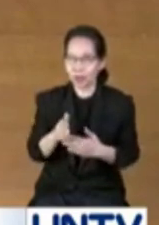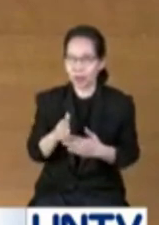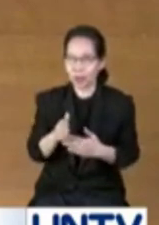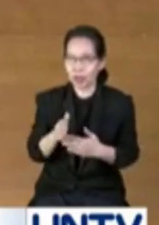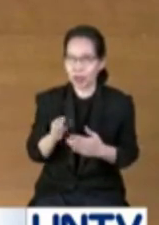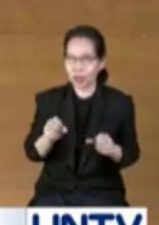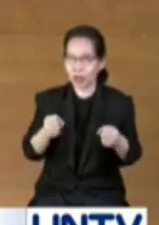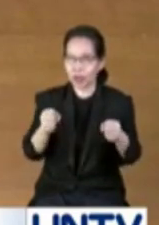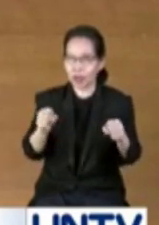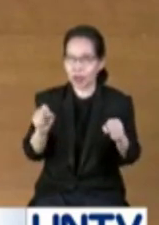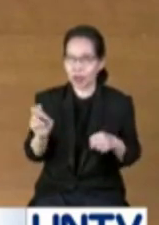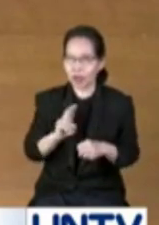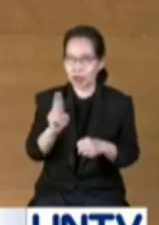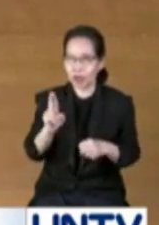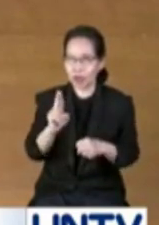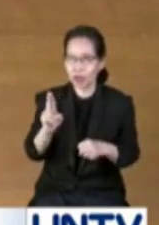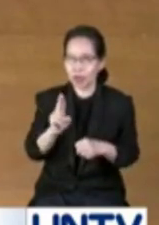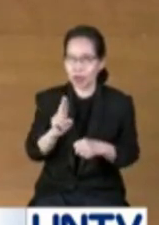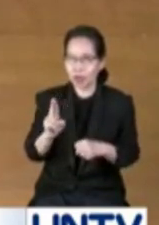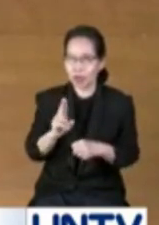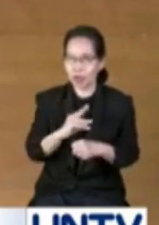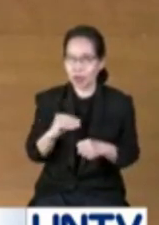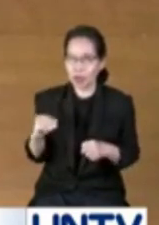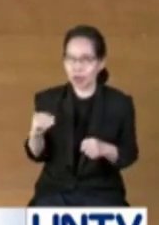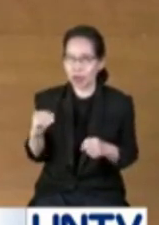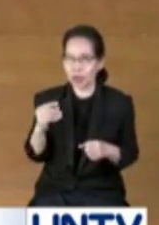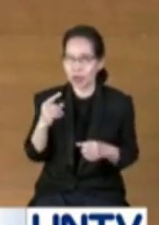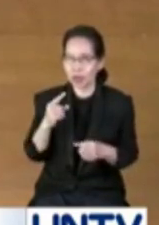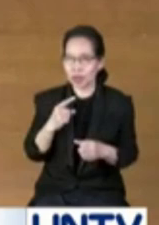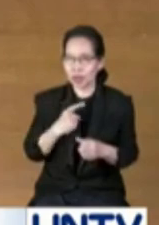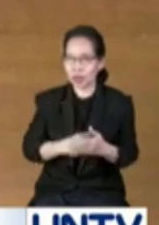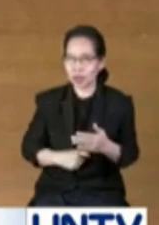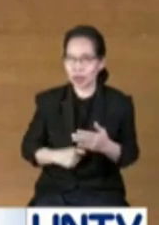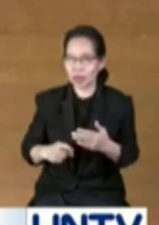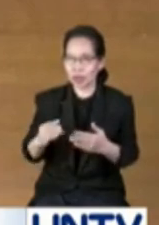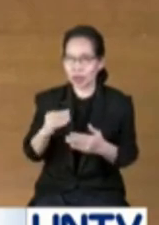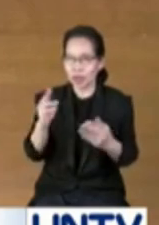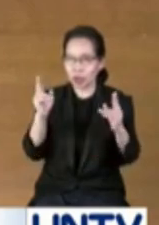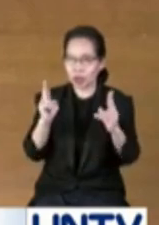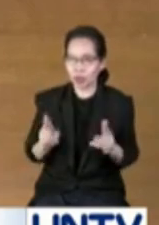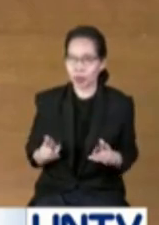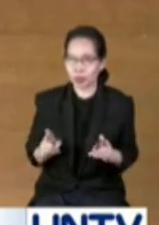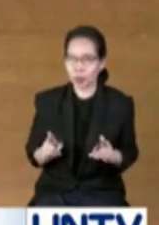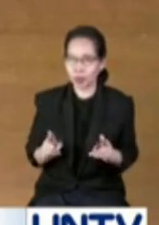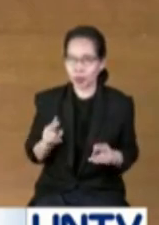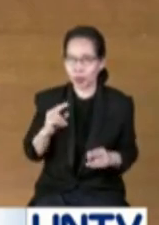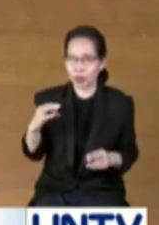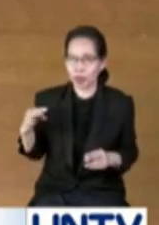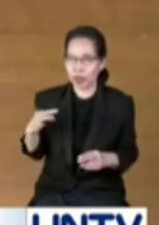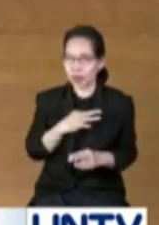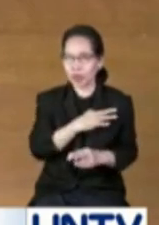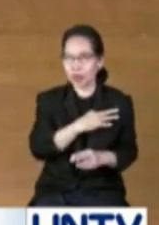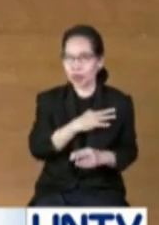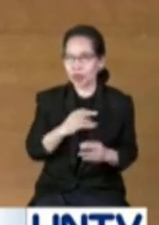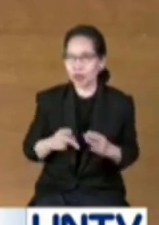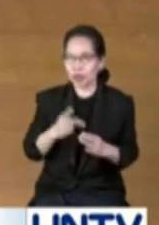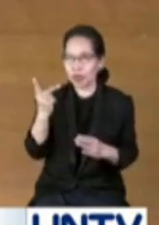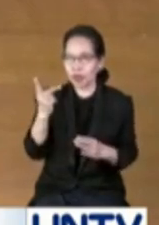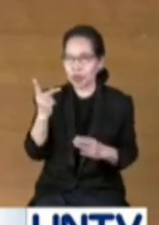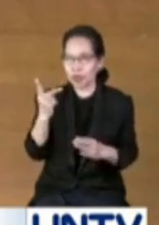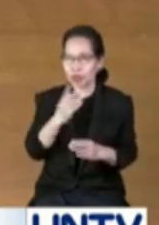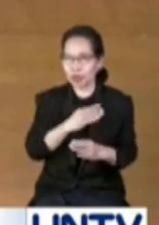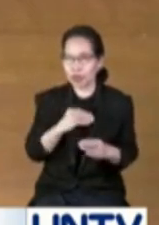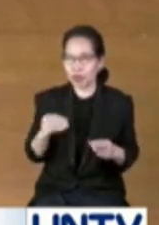users charge, road users tax, the military and uniform personnel pension, amendment of the fisheries